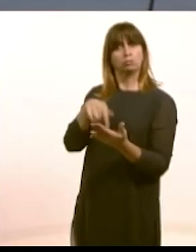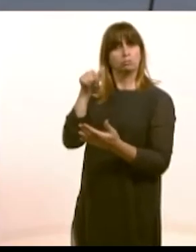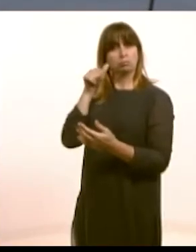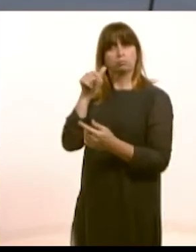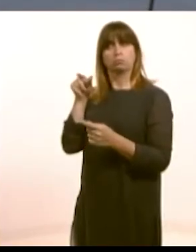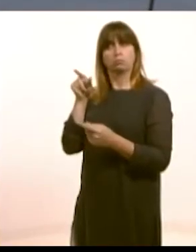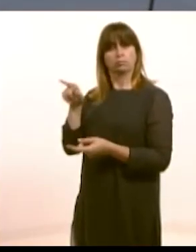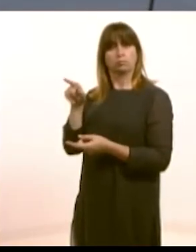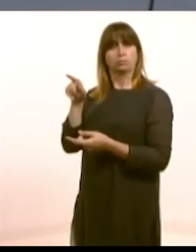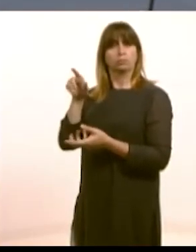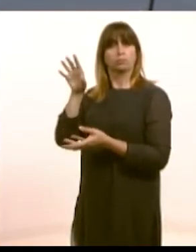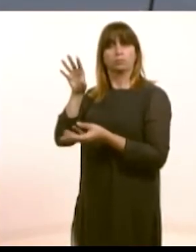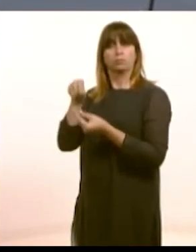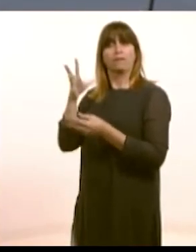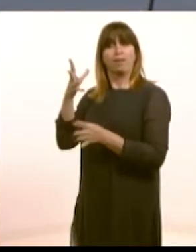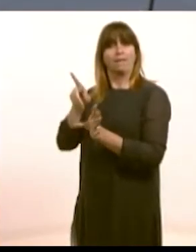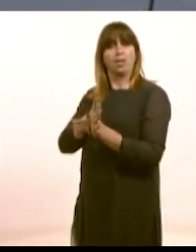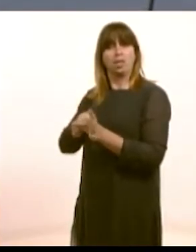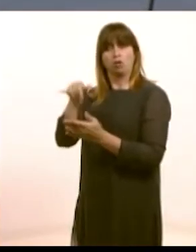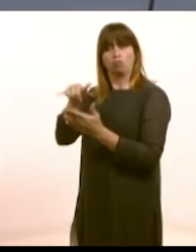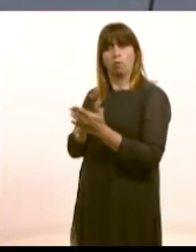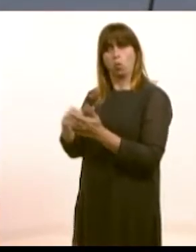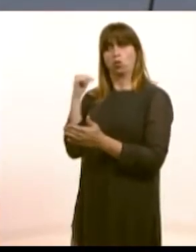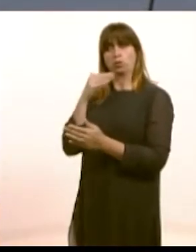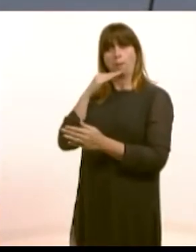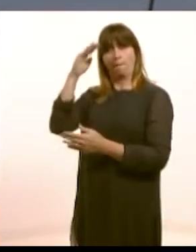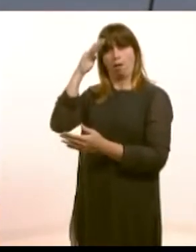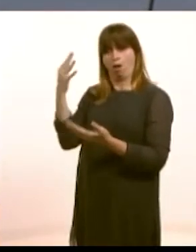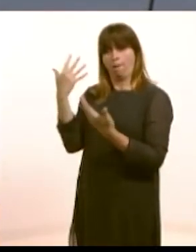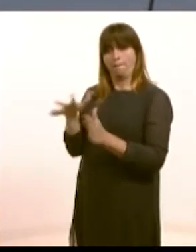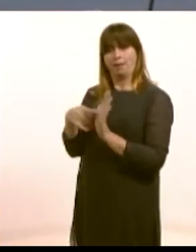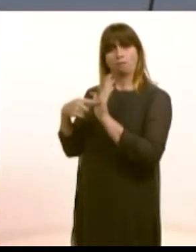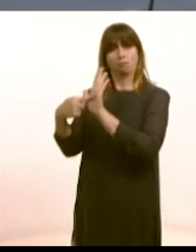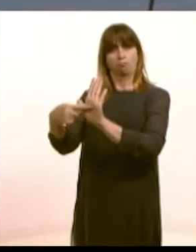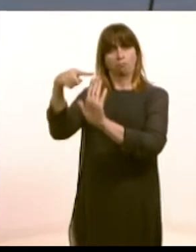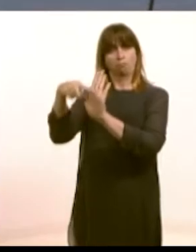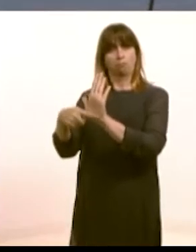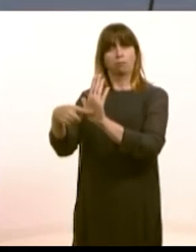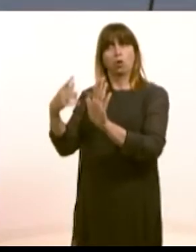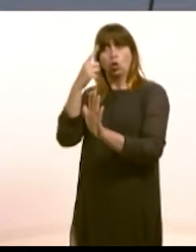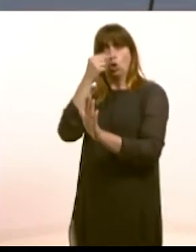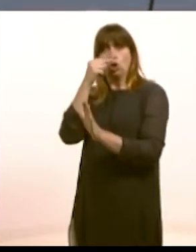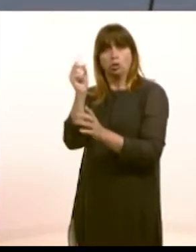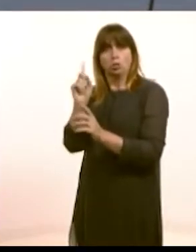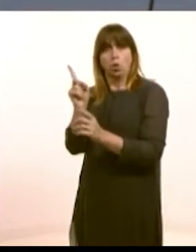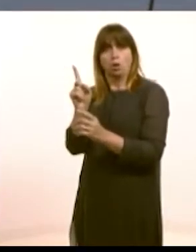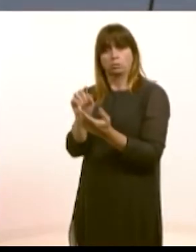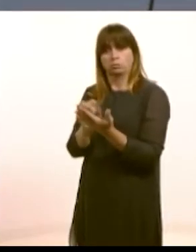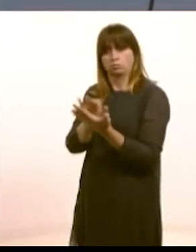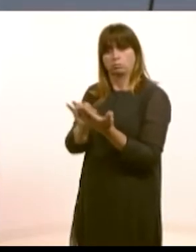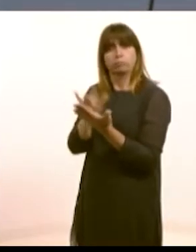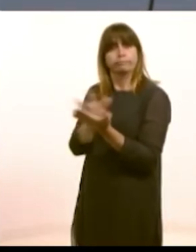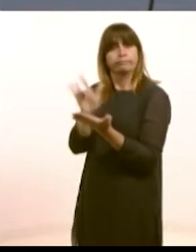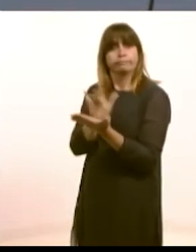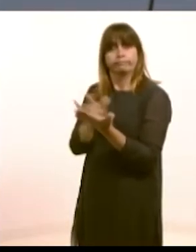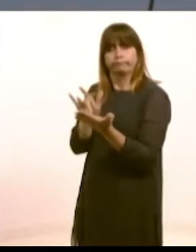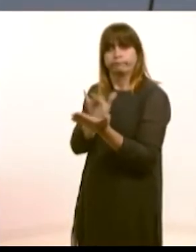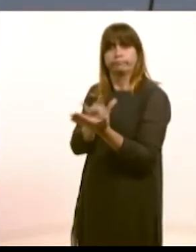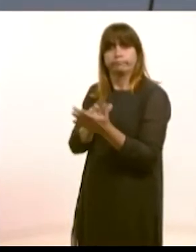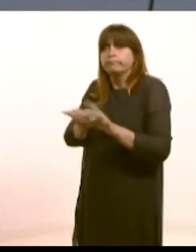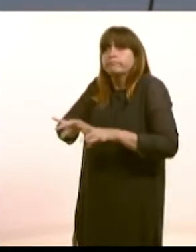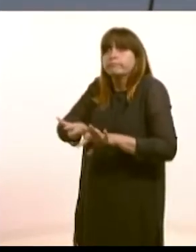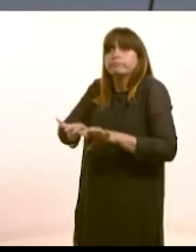to her five-yearly report back in the summer that there is potential for technology to facilitate communication through the medium of Welsh,